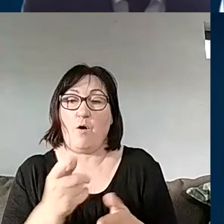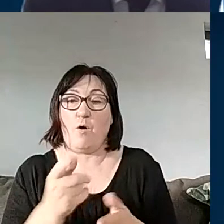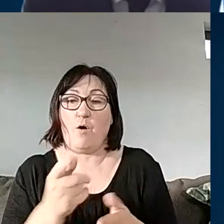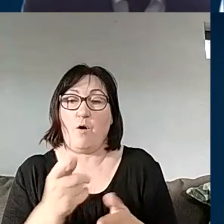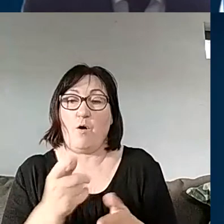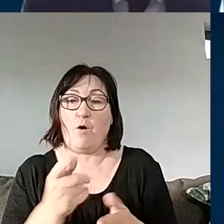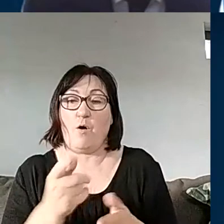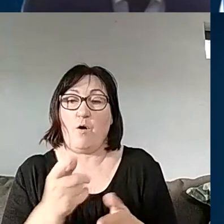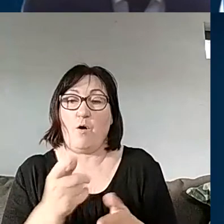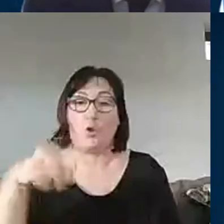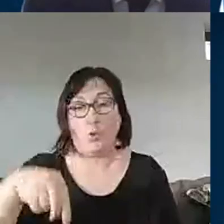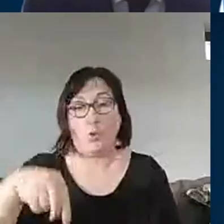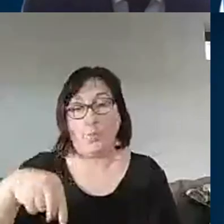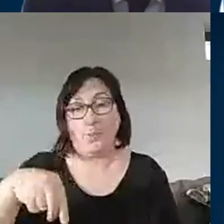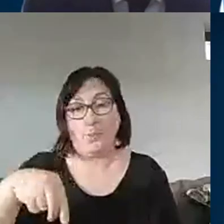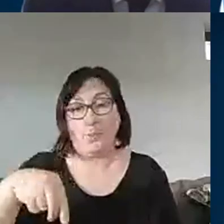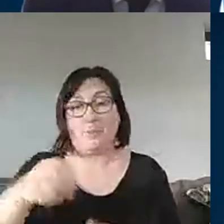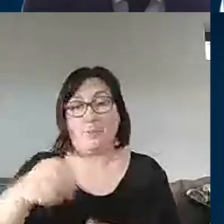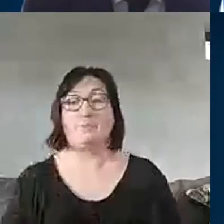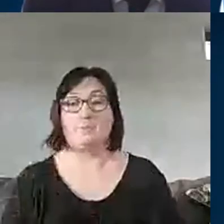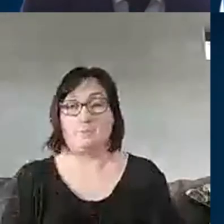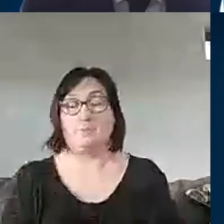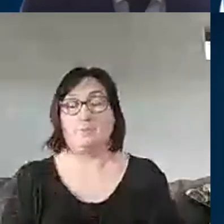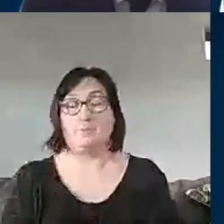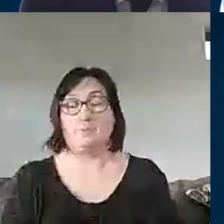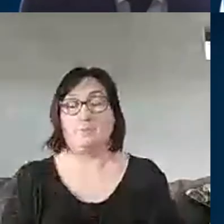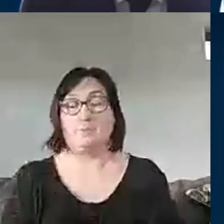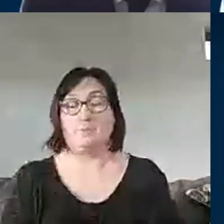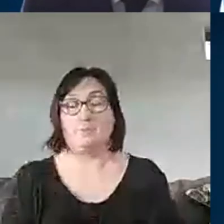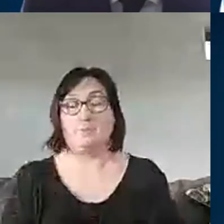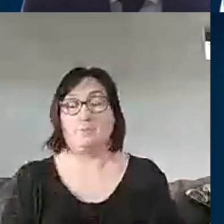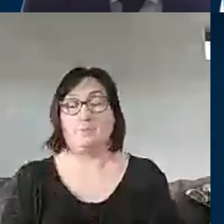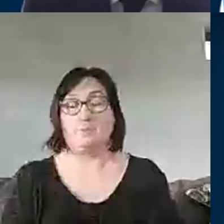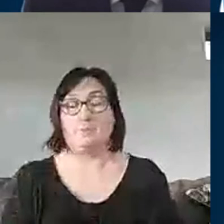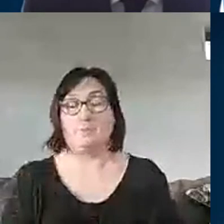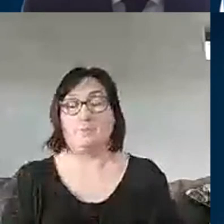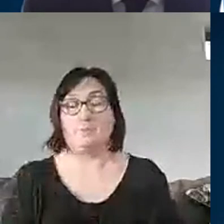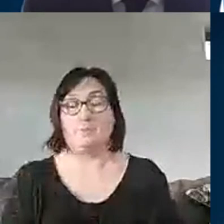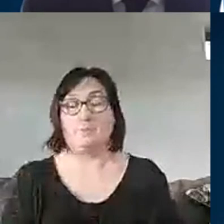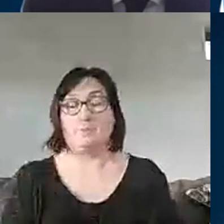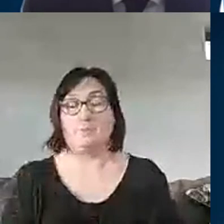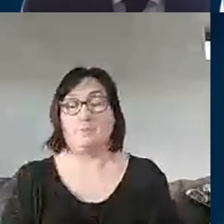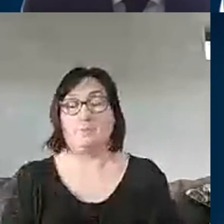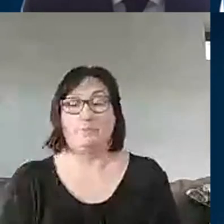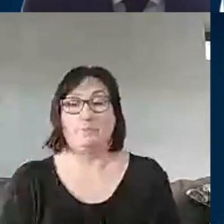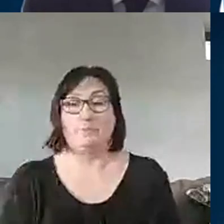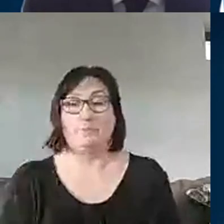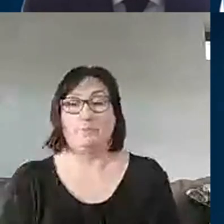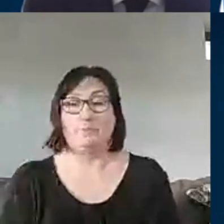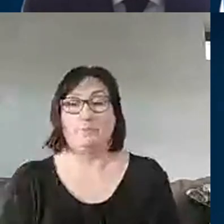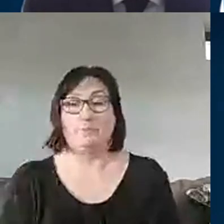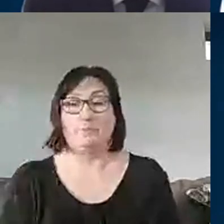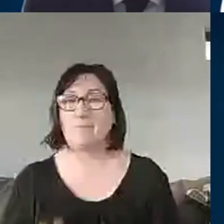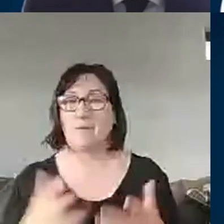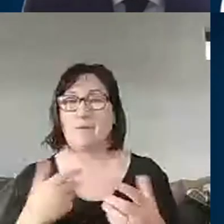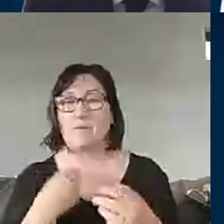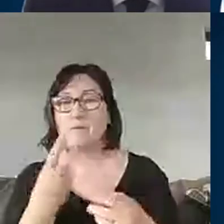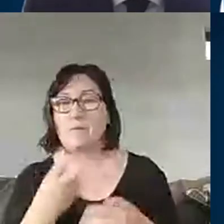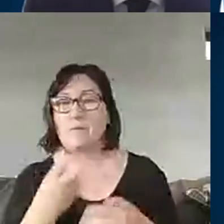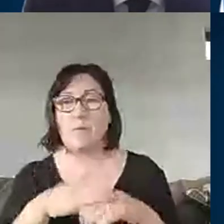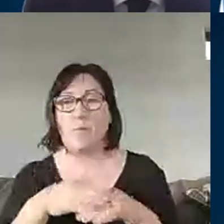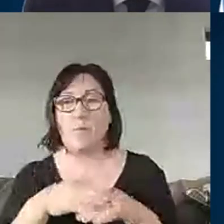of data. Thank you, Program Director. Thank you, Eugene. I don't see any other questions in